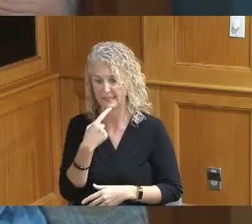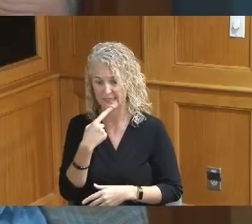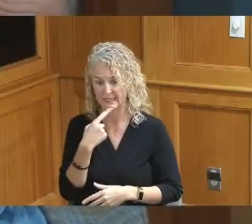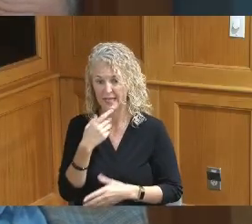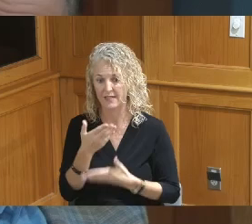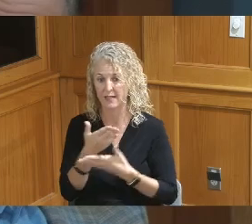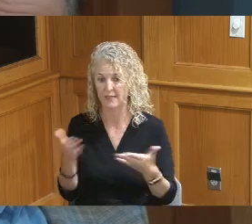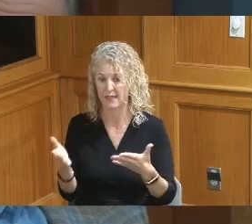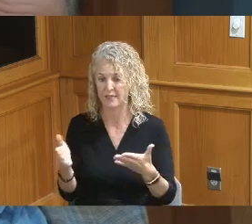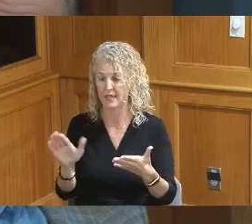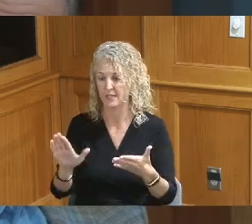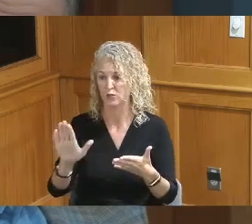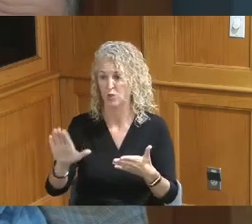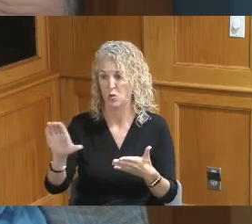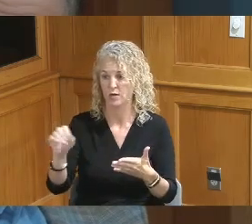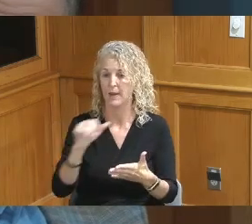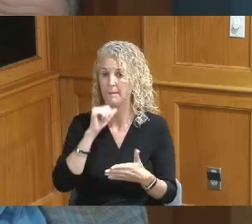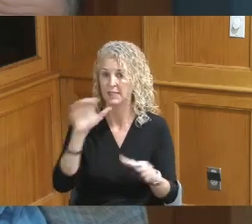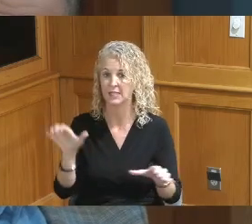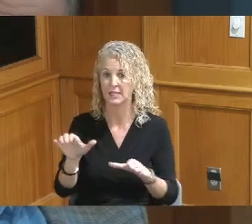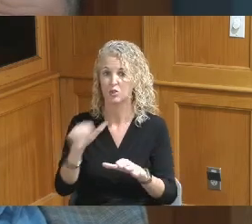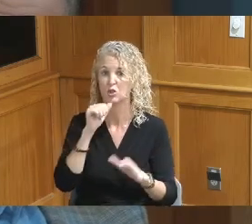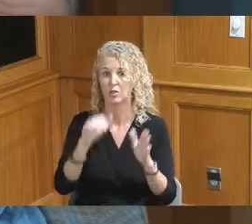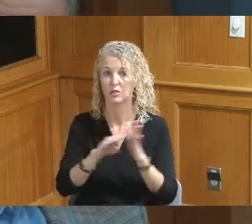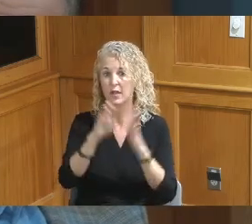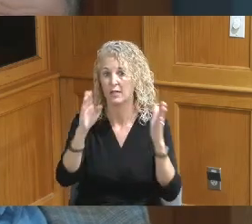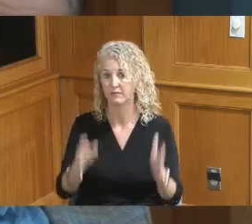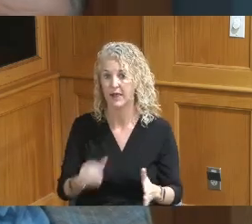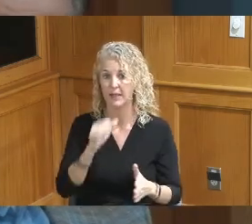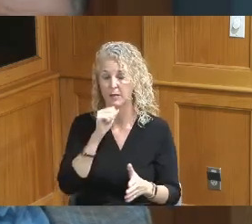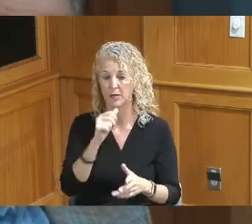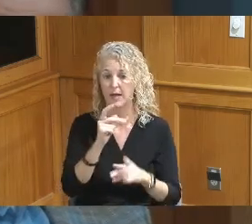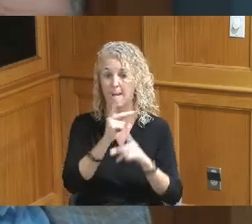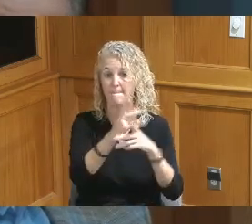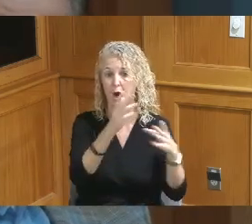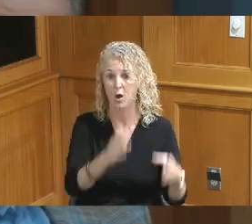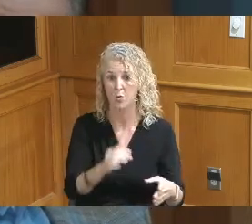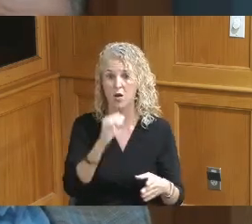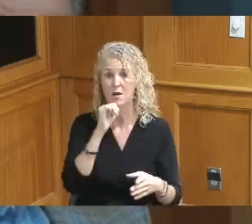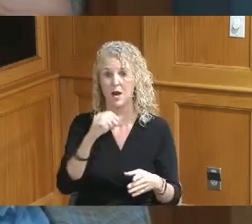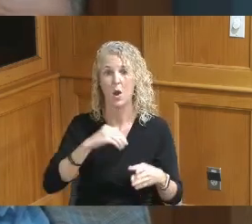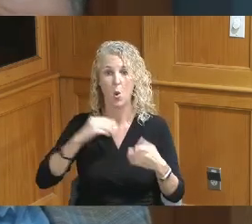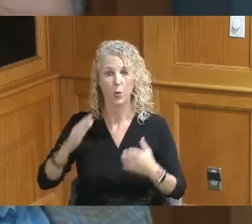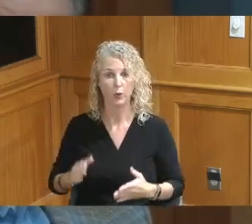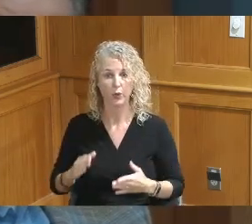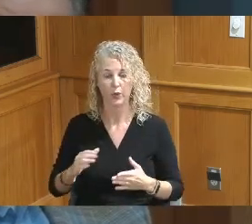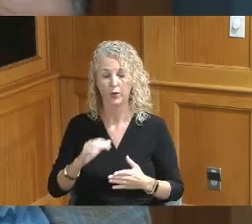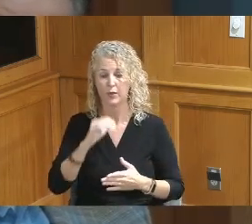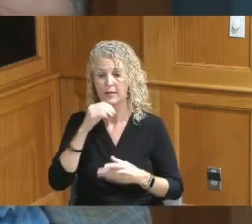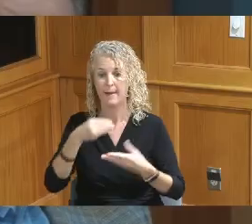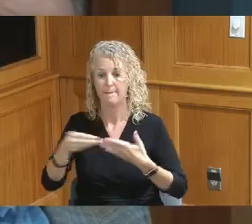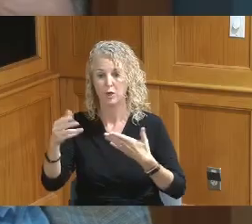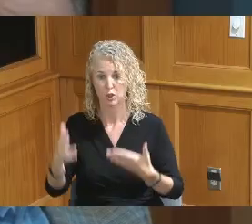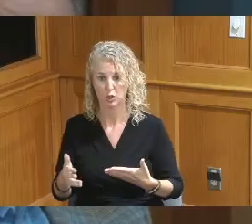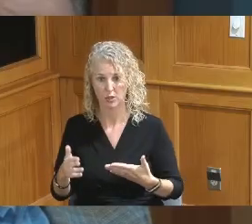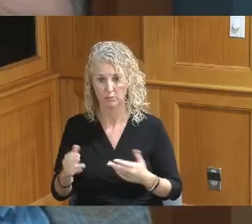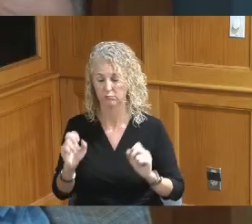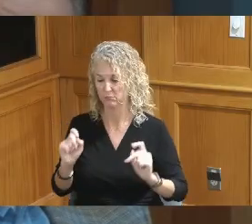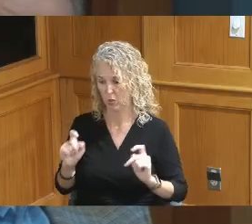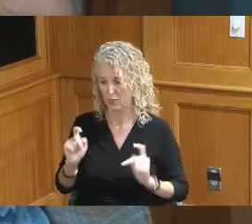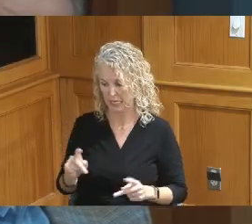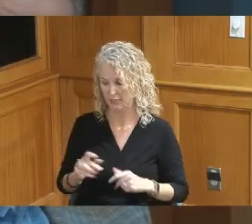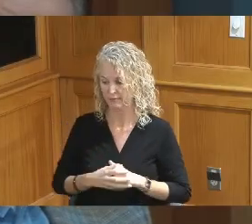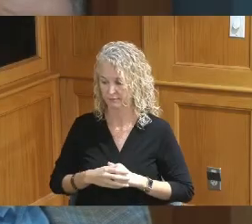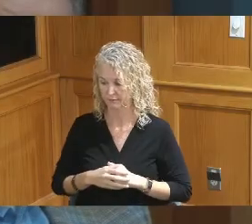don't do. You said you're not a developer, you're not a borrower, you're not a landowner, you're not a purchaser.